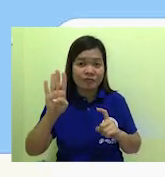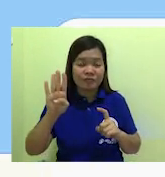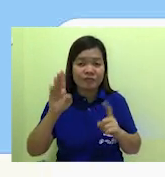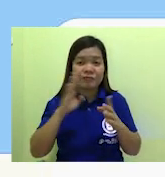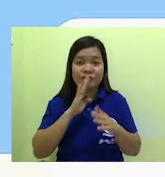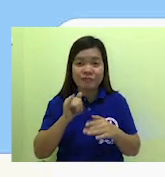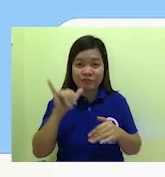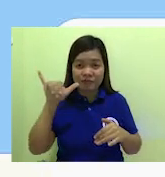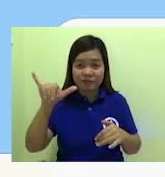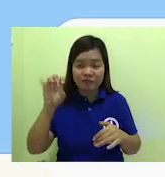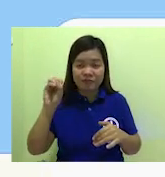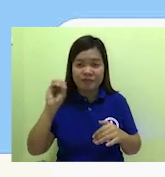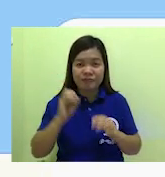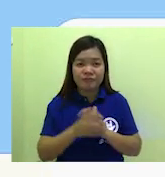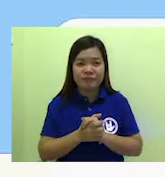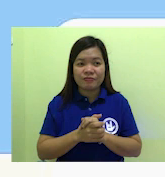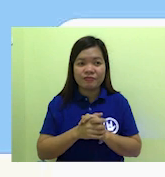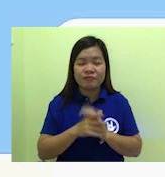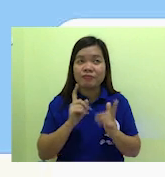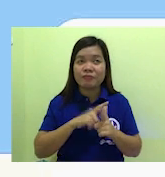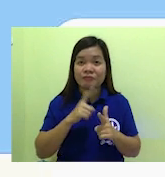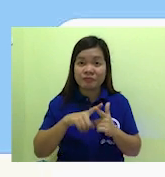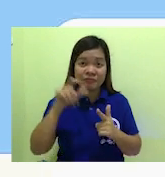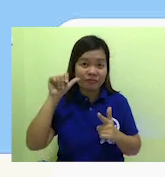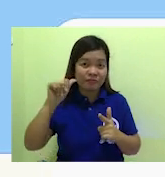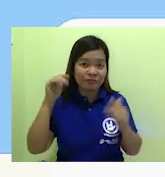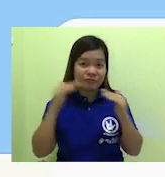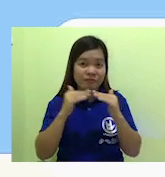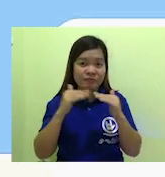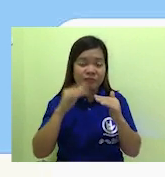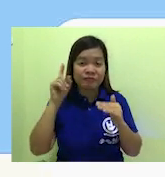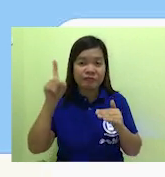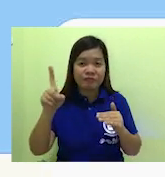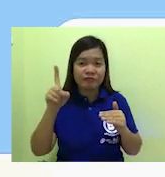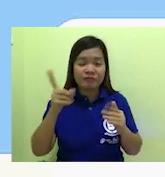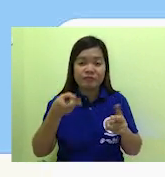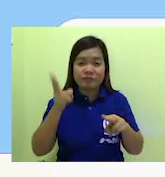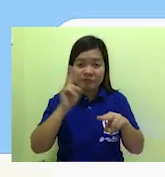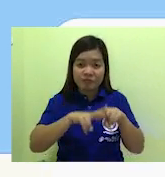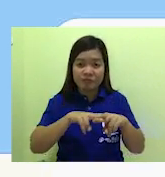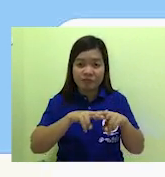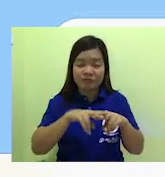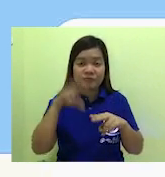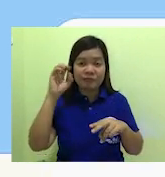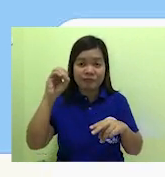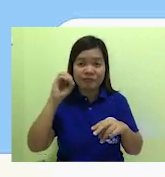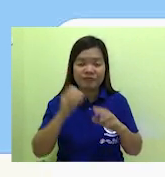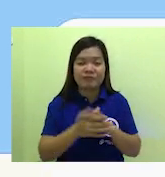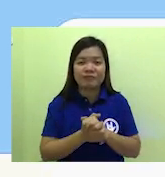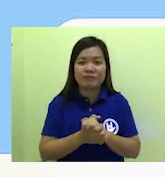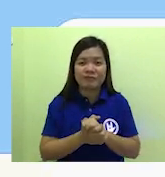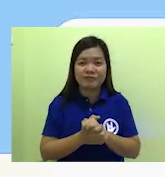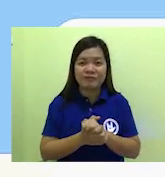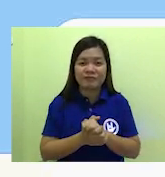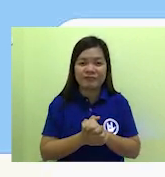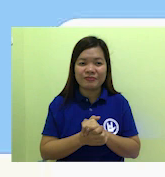substitute B by 0, then A is equal to 1 plus